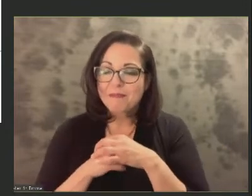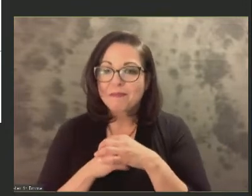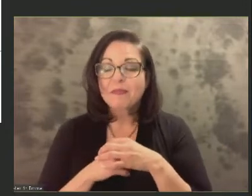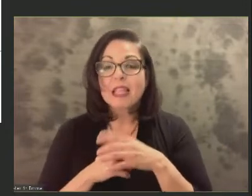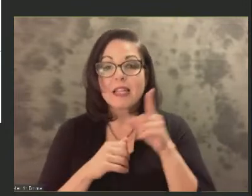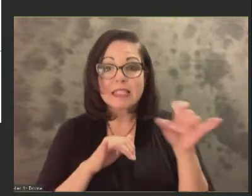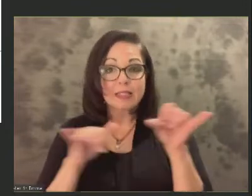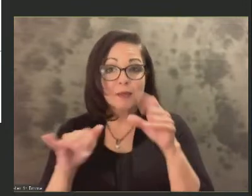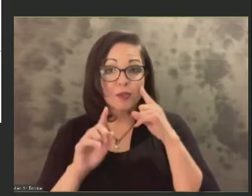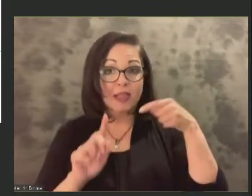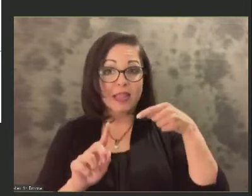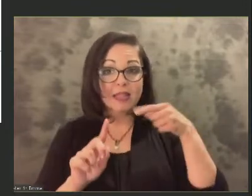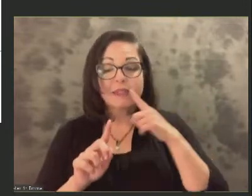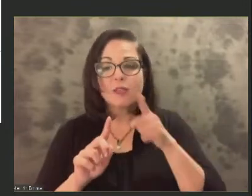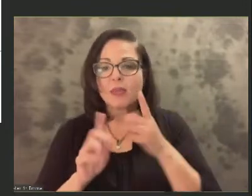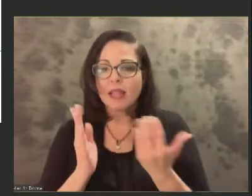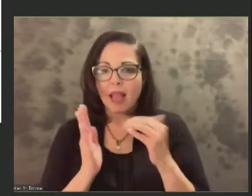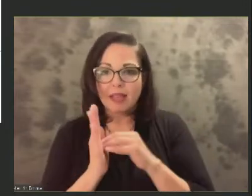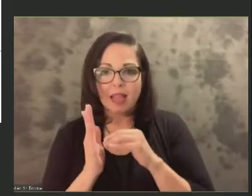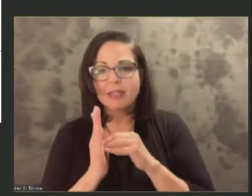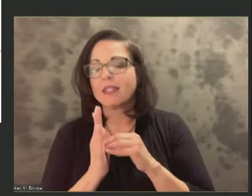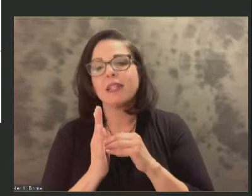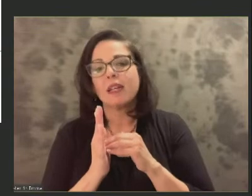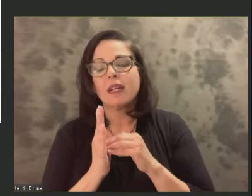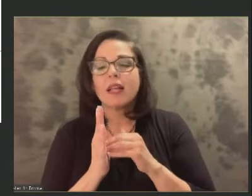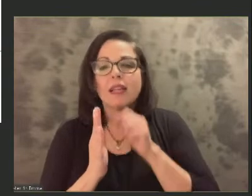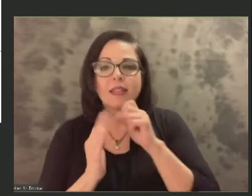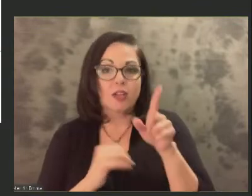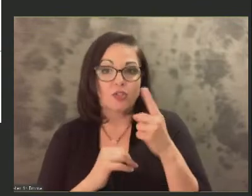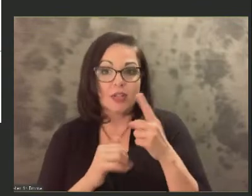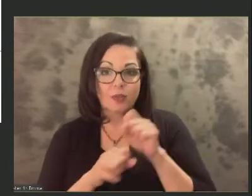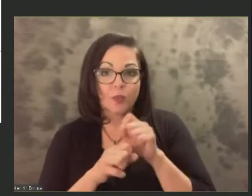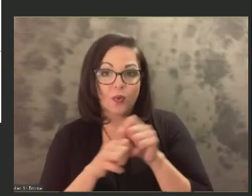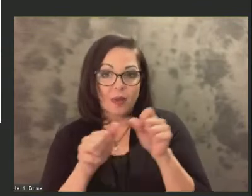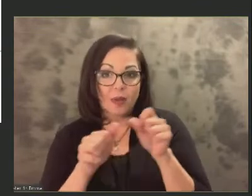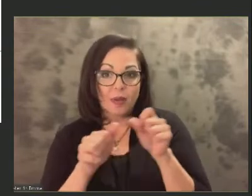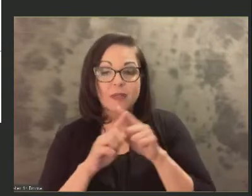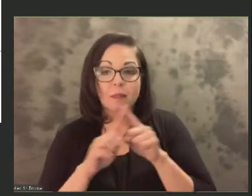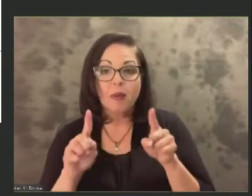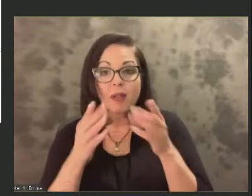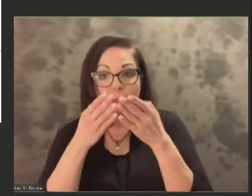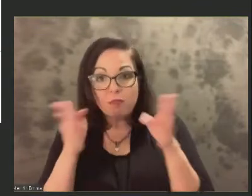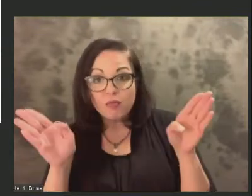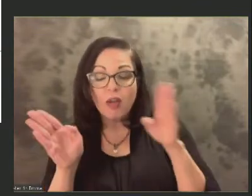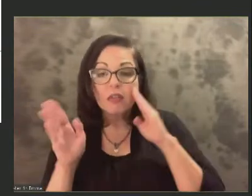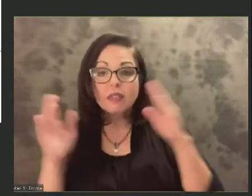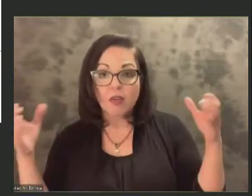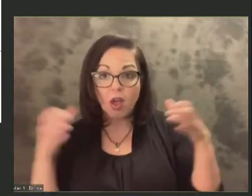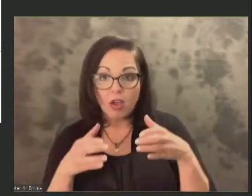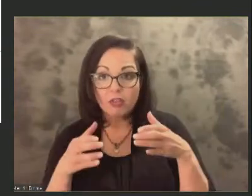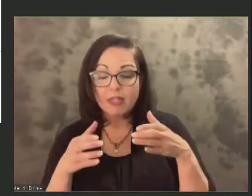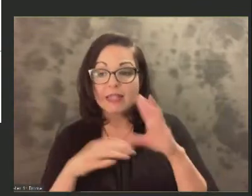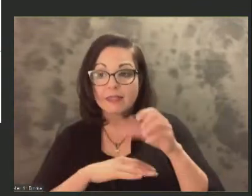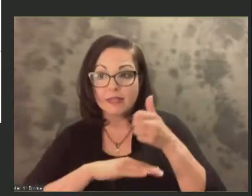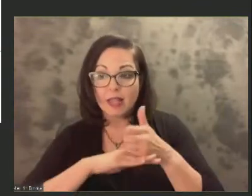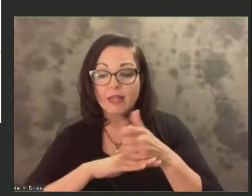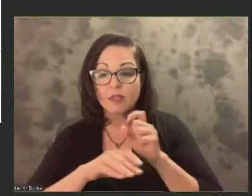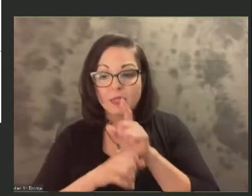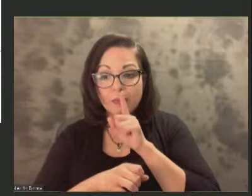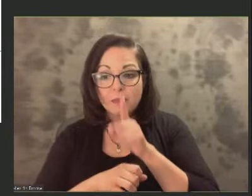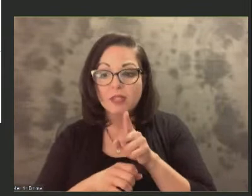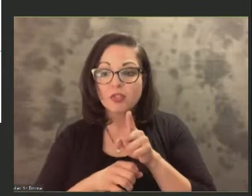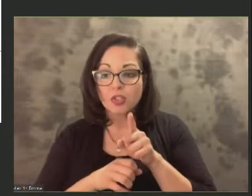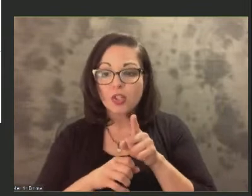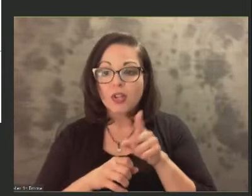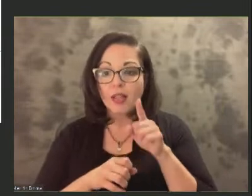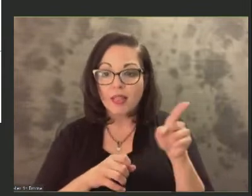Similar to this is just, again, I think not just in the workplace, but in broader congregate settings, making sure that there's